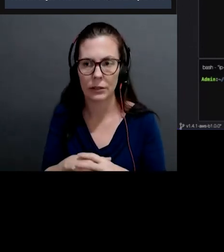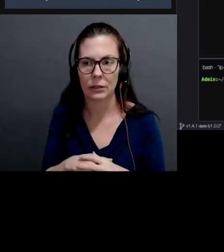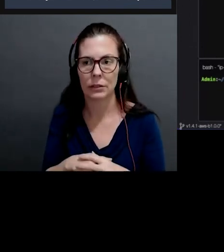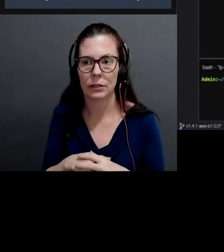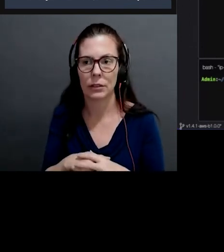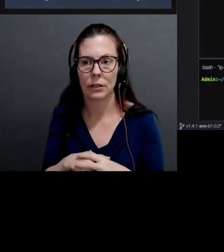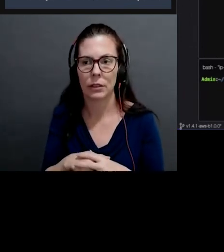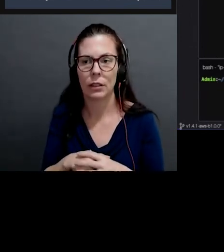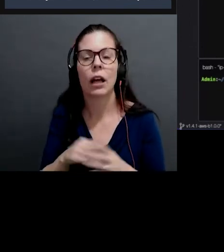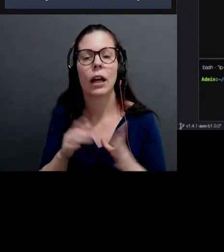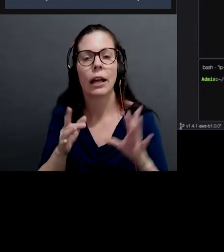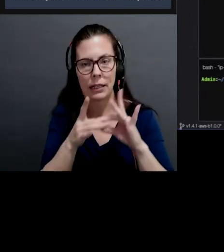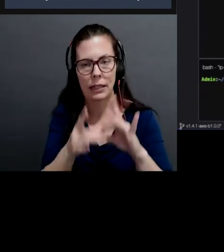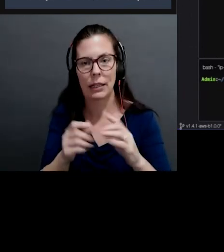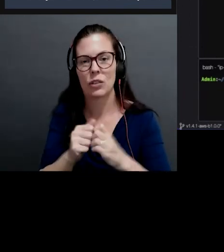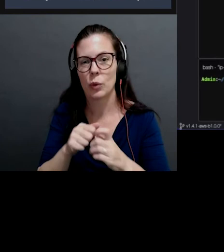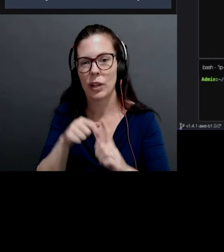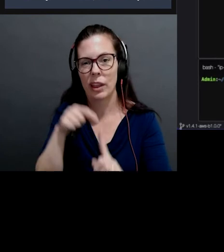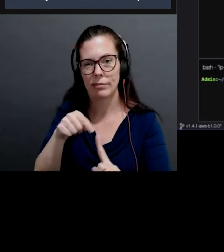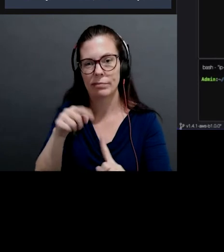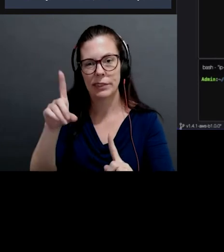connect to a particular database.